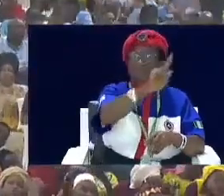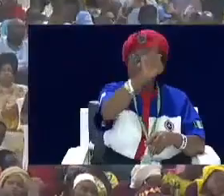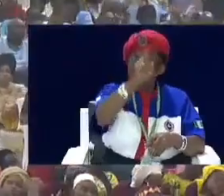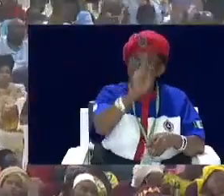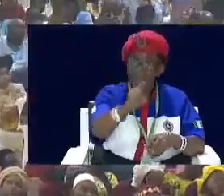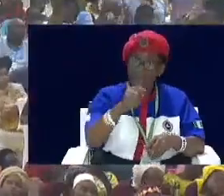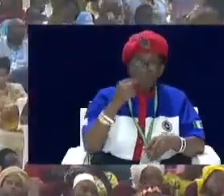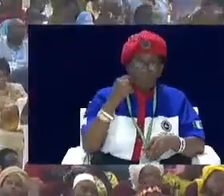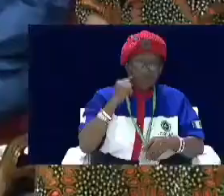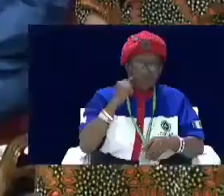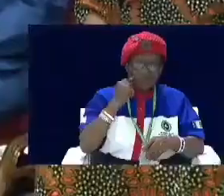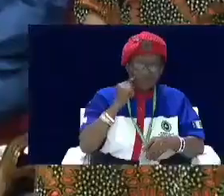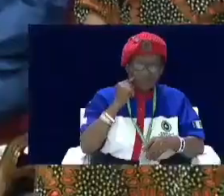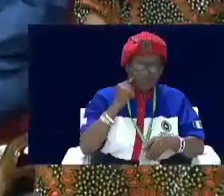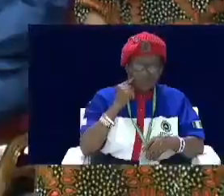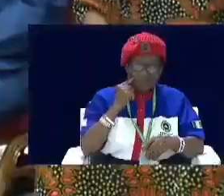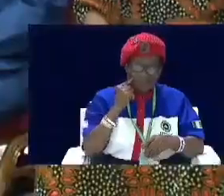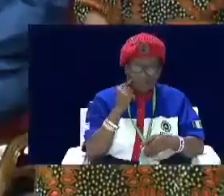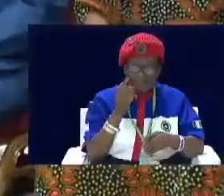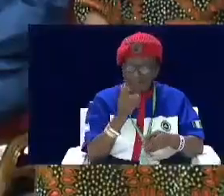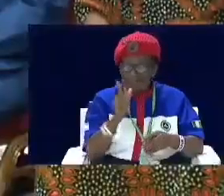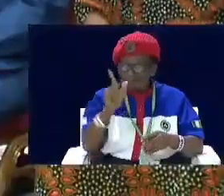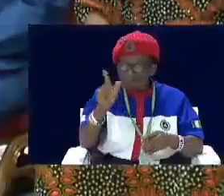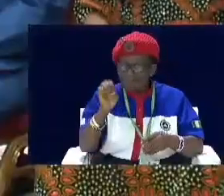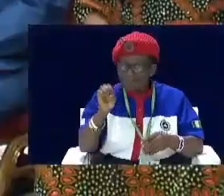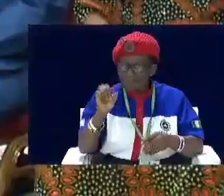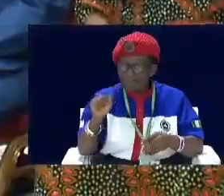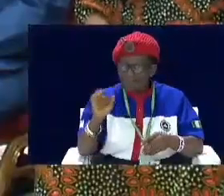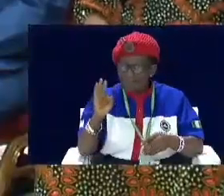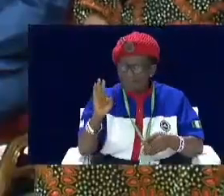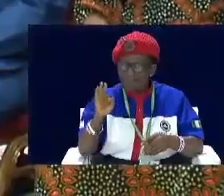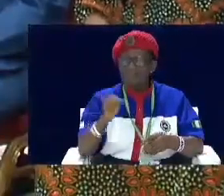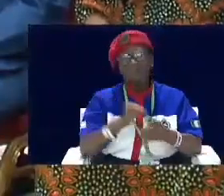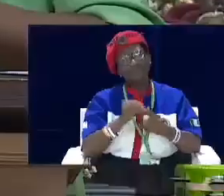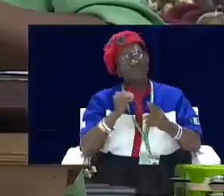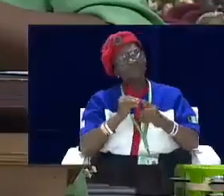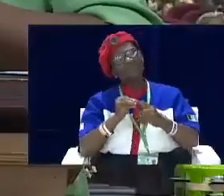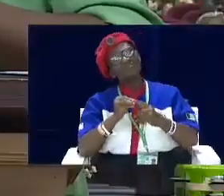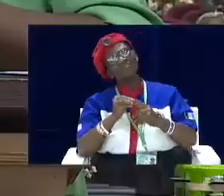Bitter leaf or sugar cane?